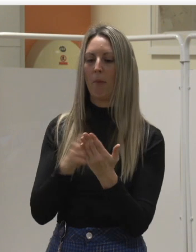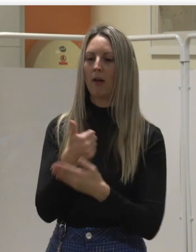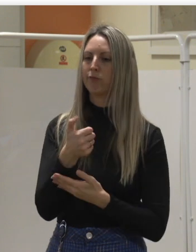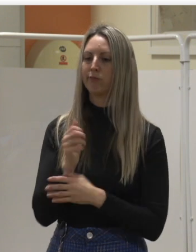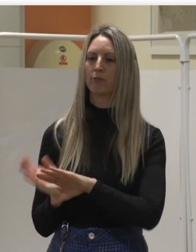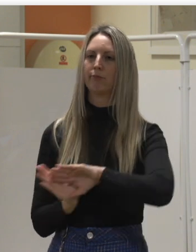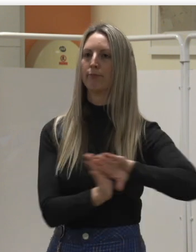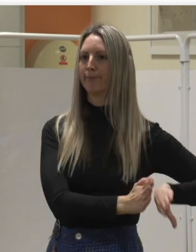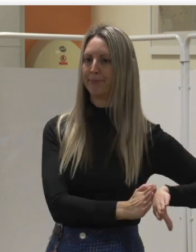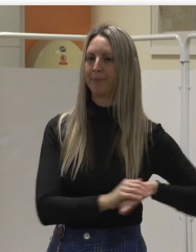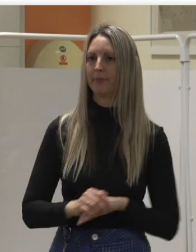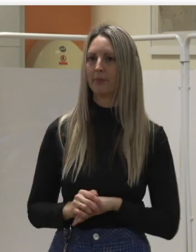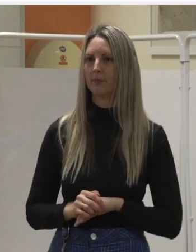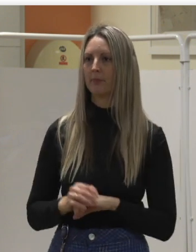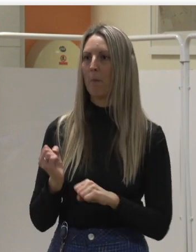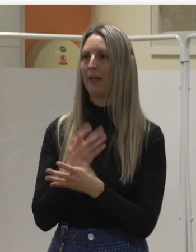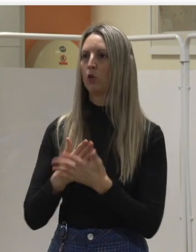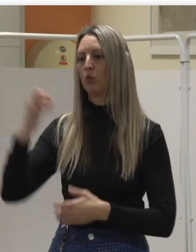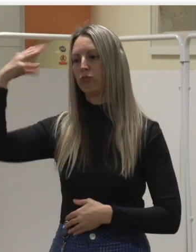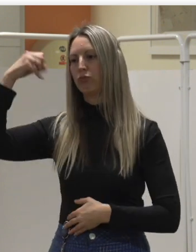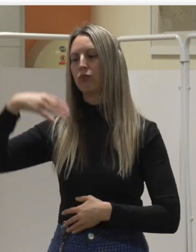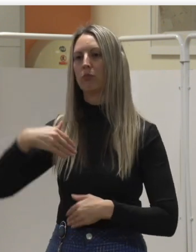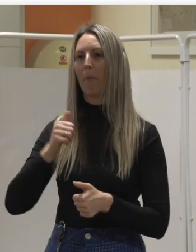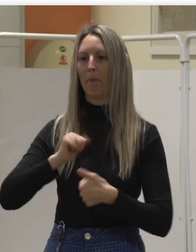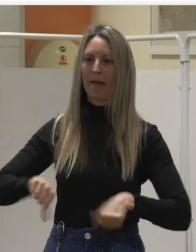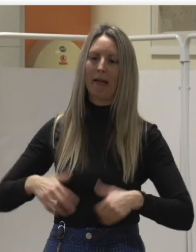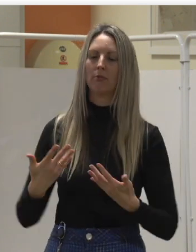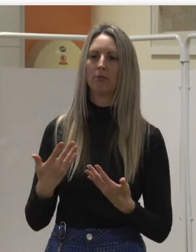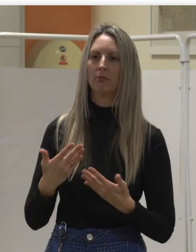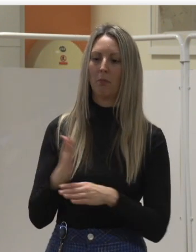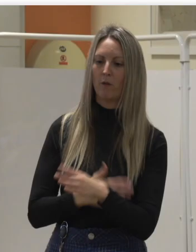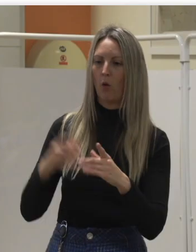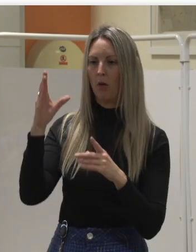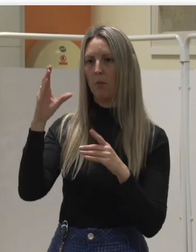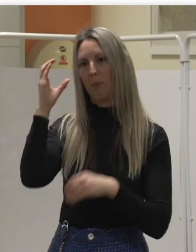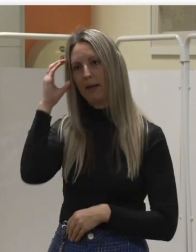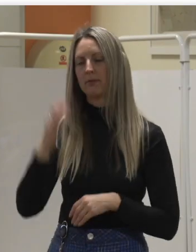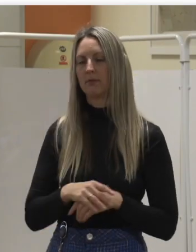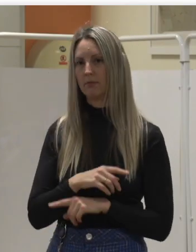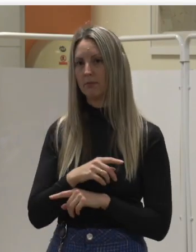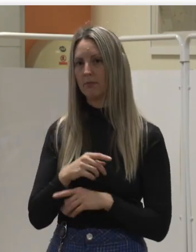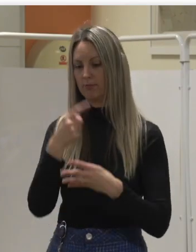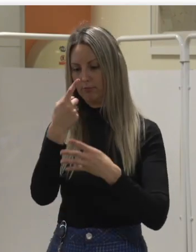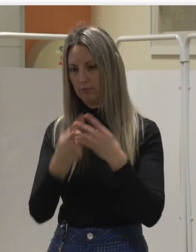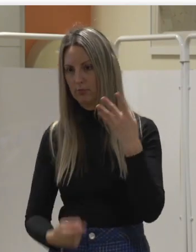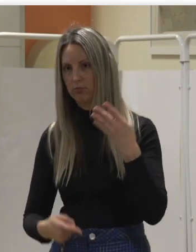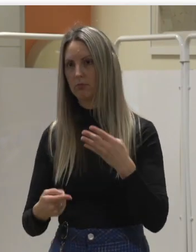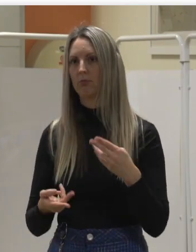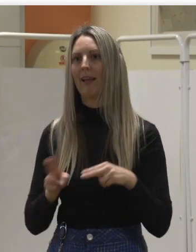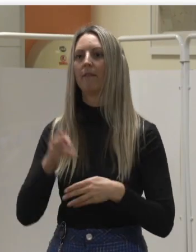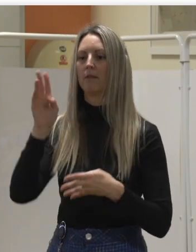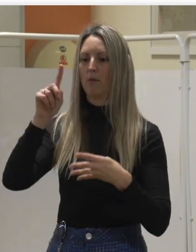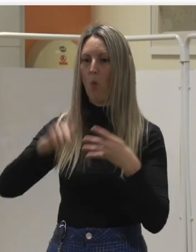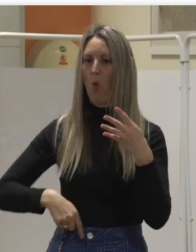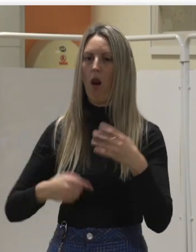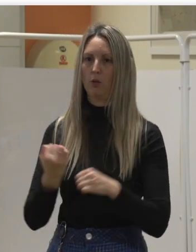that you're clean when you go to bed. Okay, so those are some of the fewer